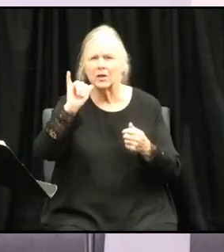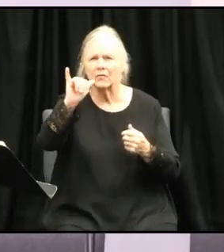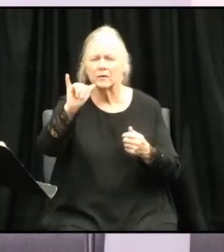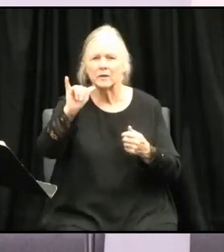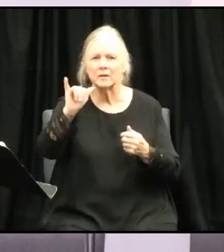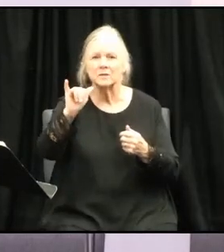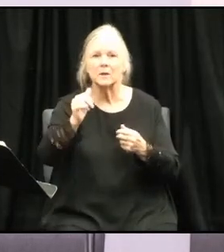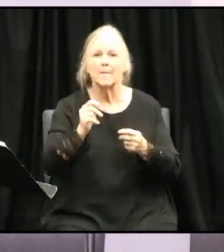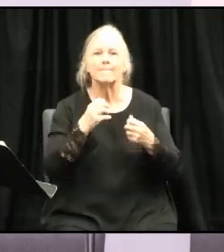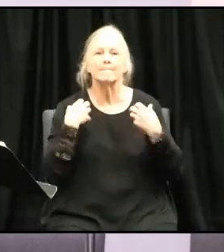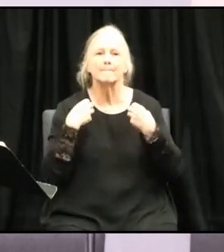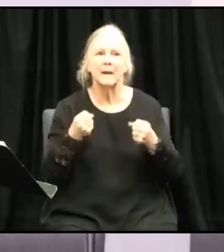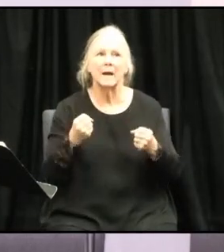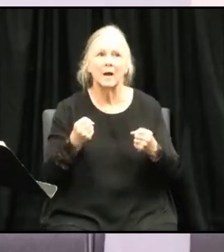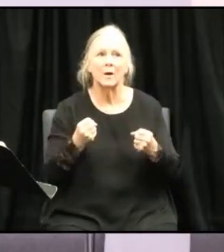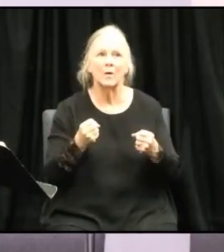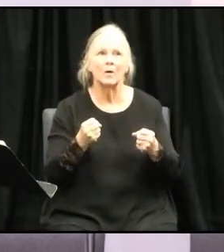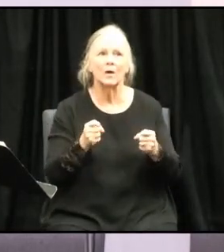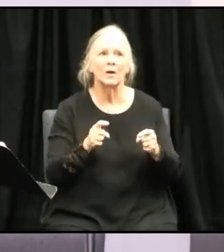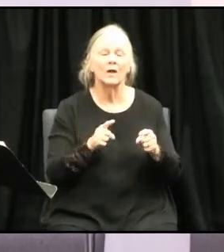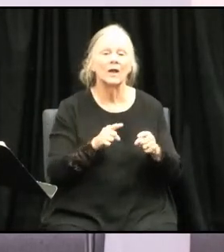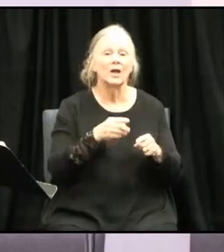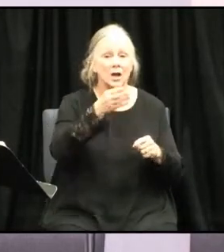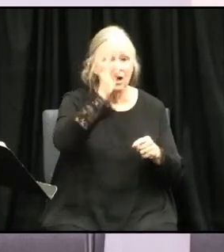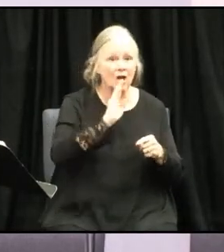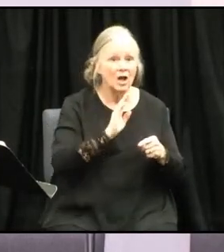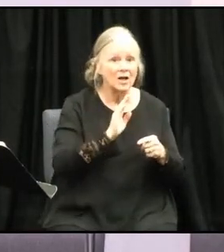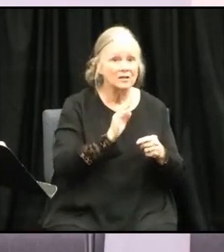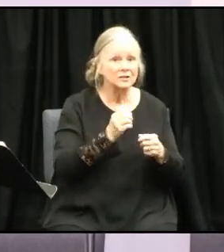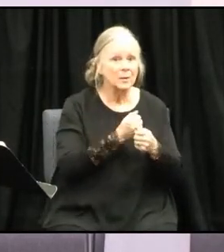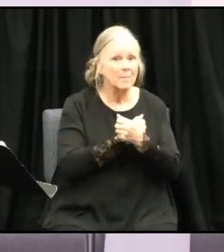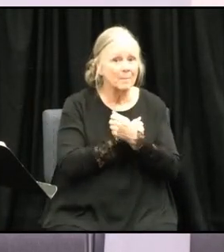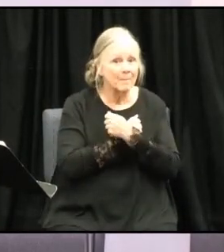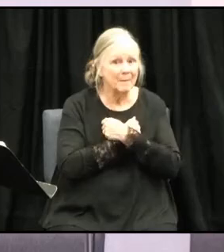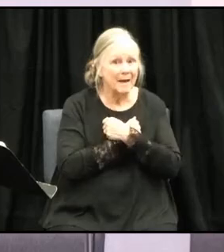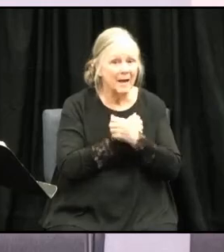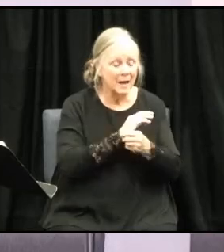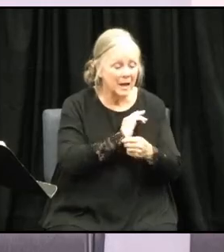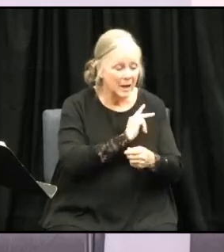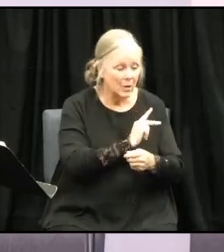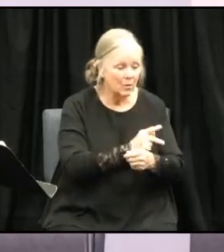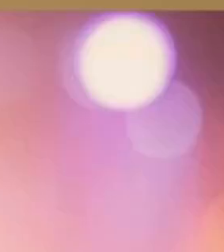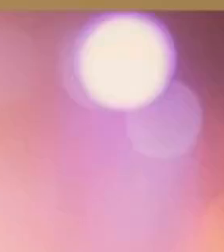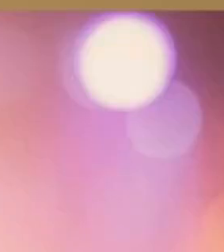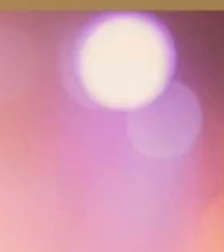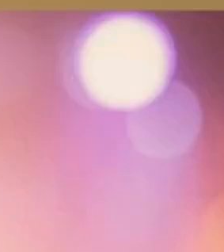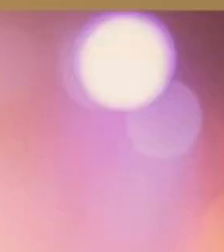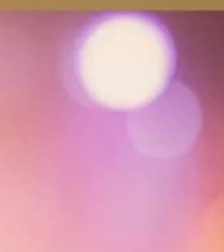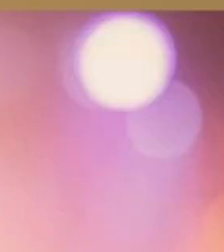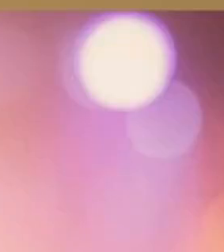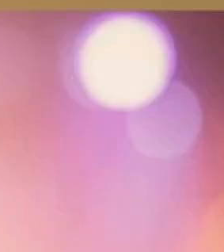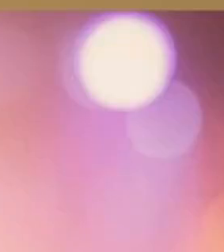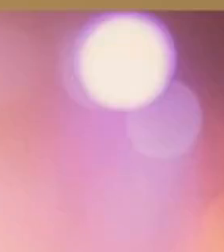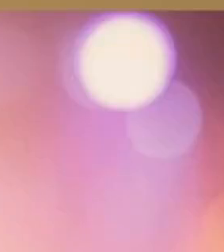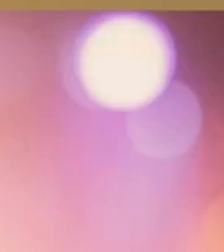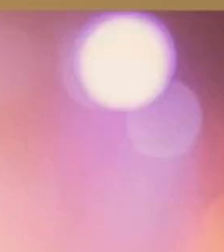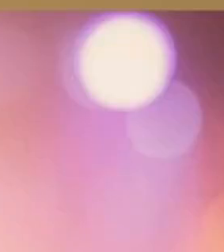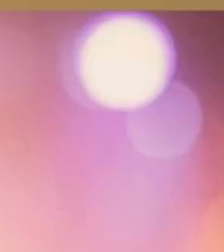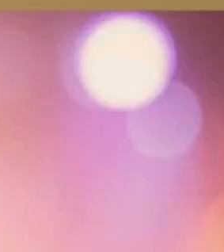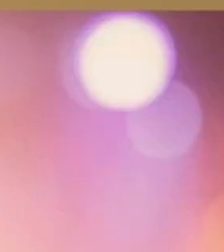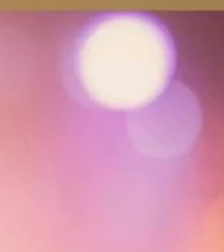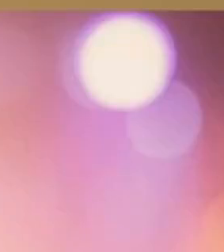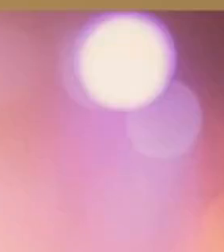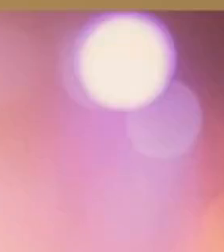and Savior is all-knowing in his love, he is all-powerful in his love. Psalm 62 sets the table for this. All power belongs to